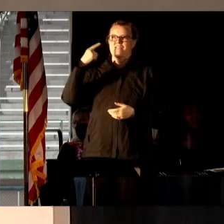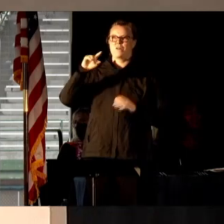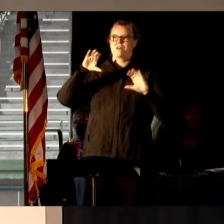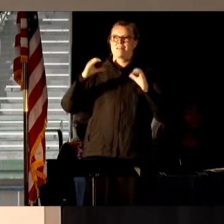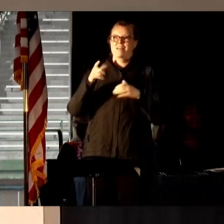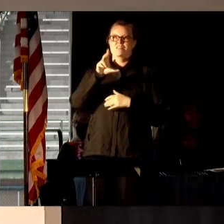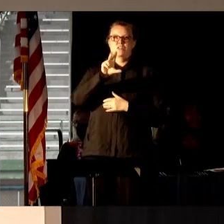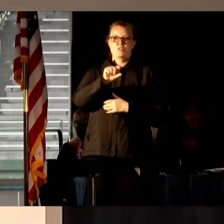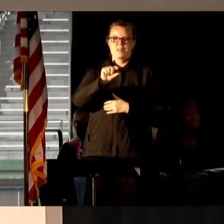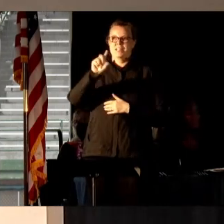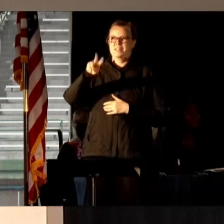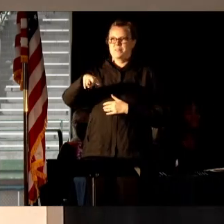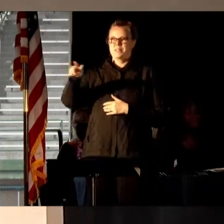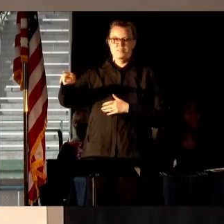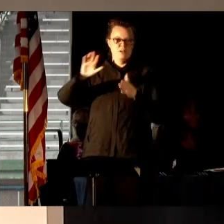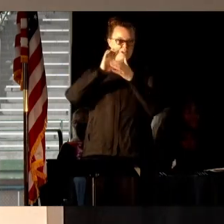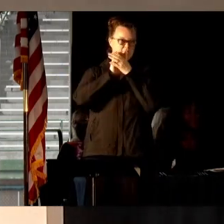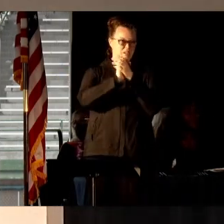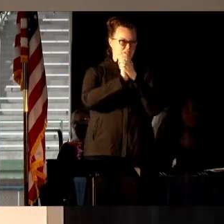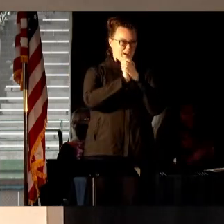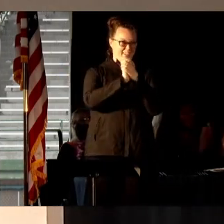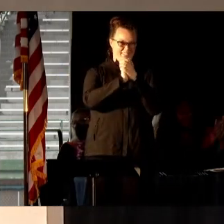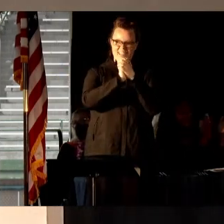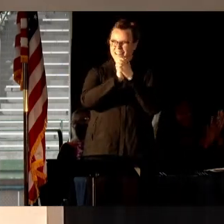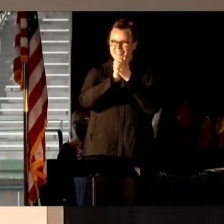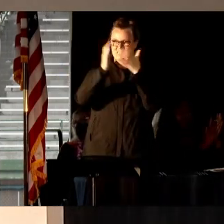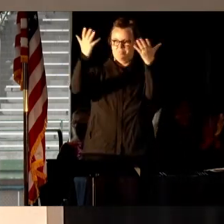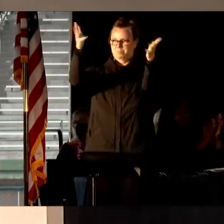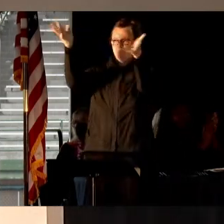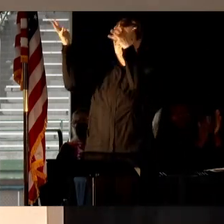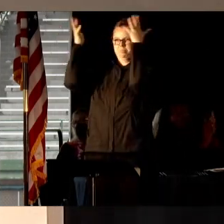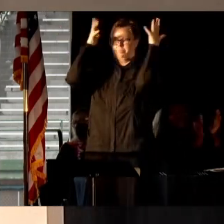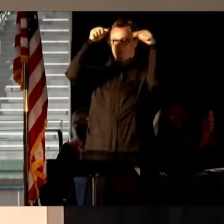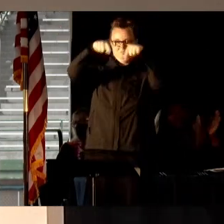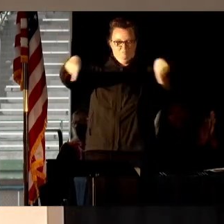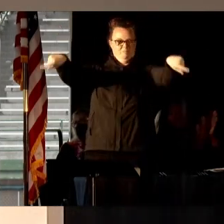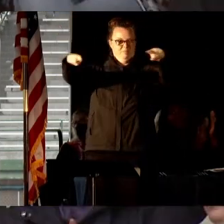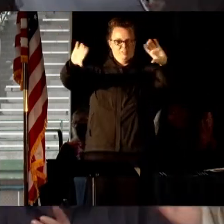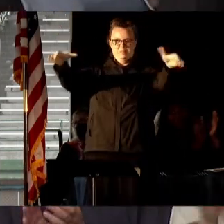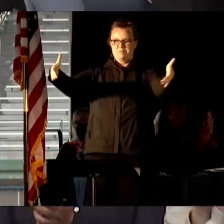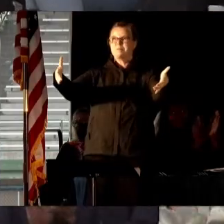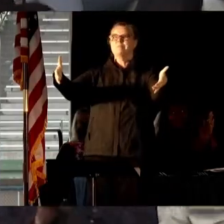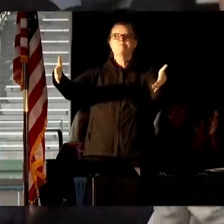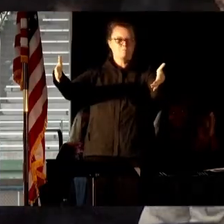2022. Congratulations, graduates. Let's give them a big hand.